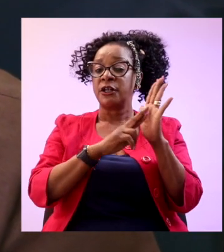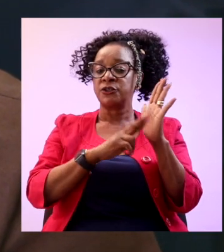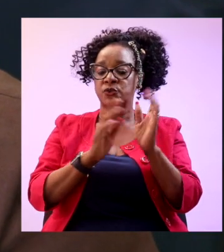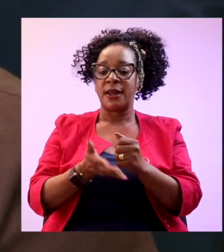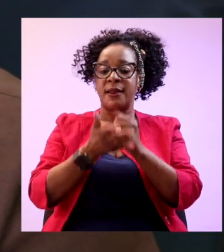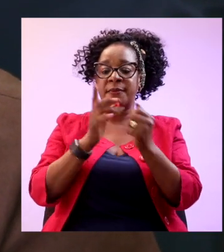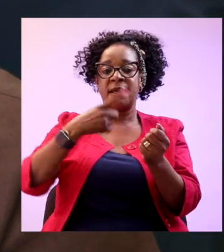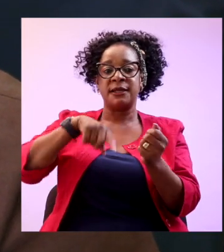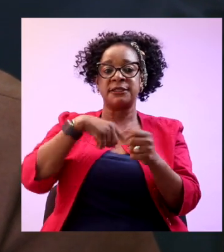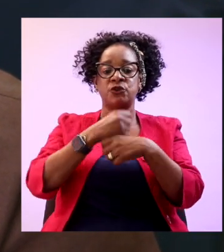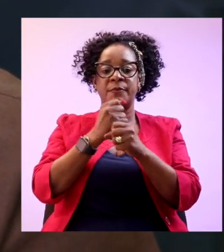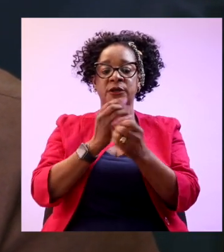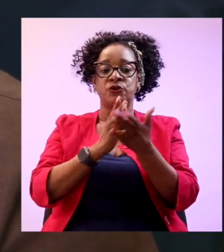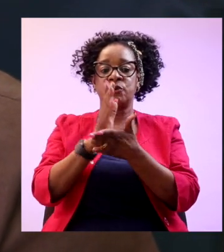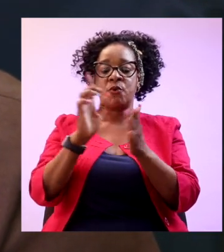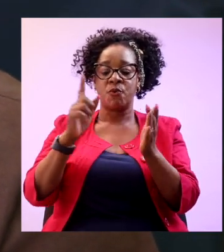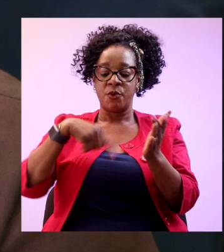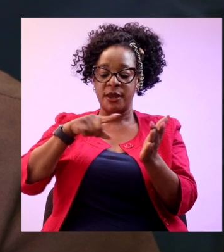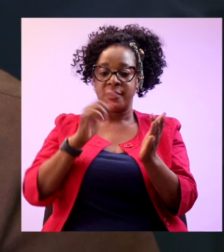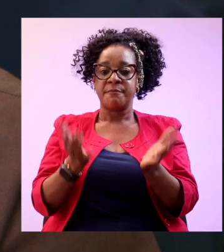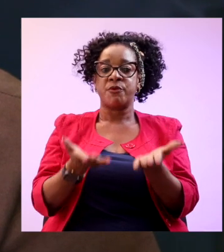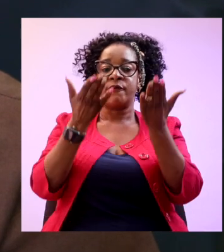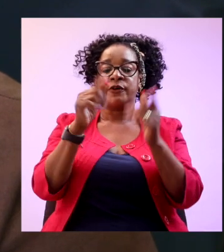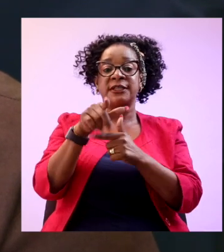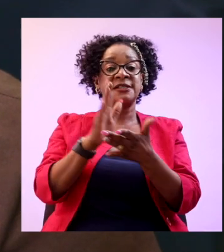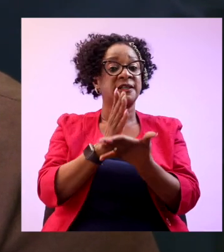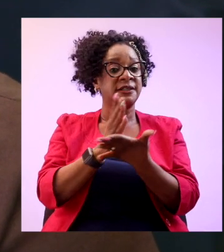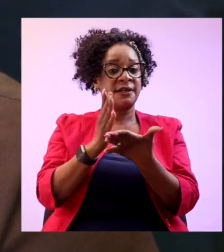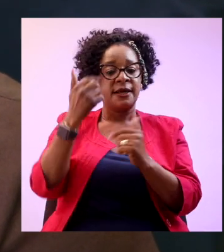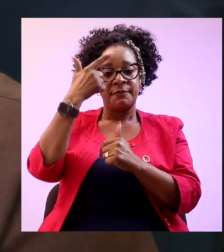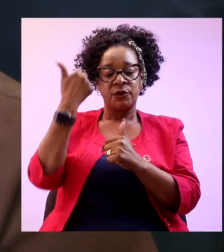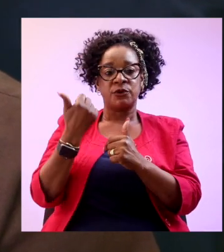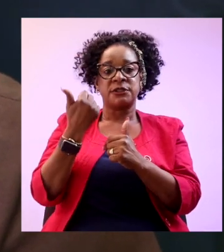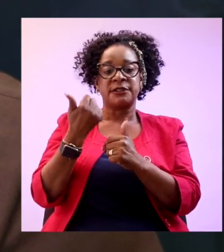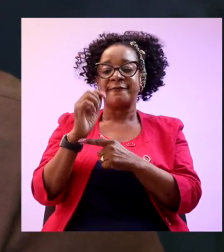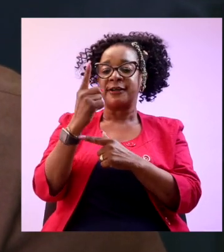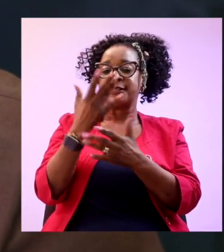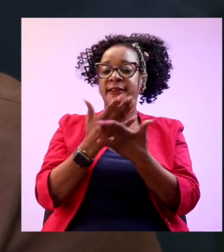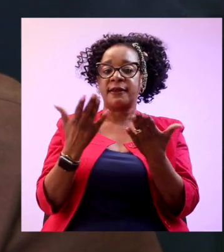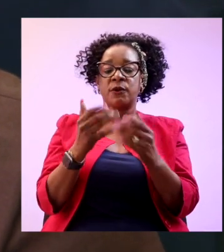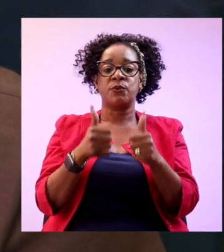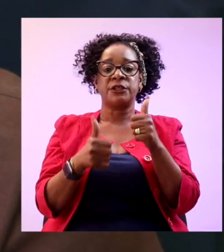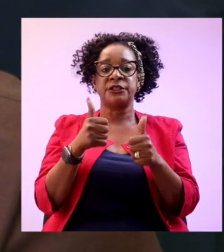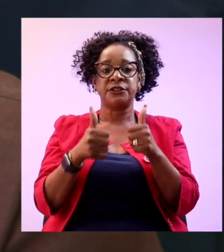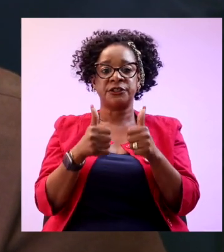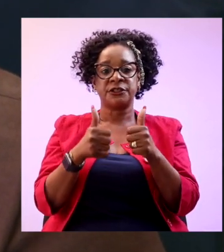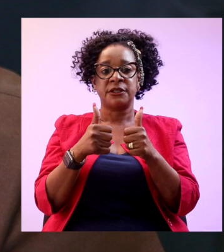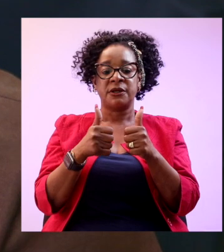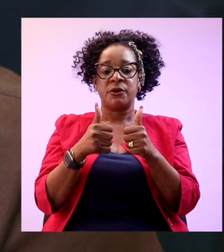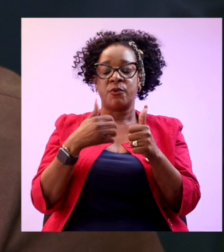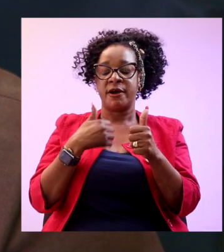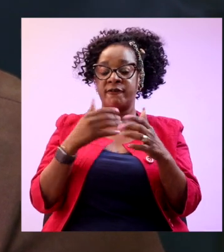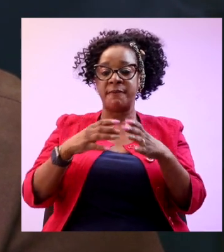help us to make sure that we improve on this sector, because in fact the first thing which was